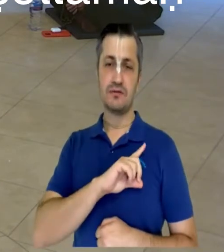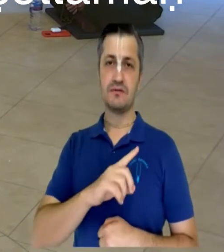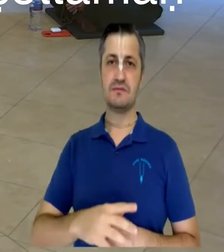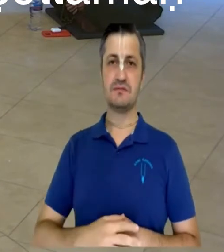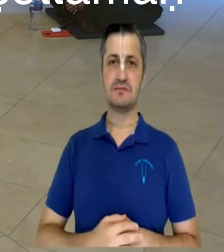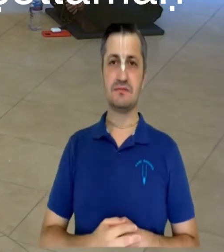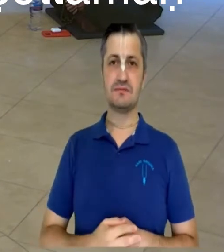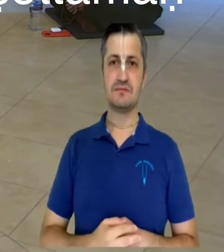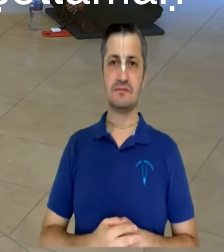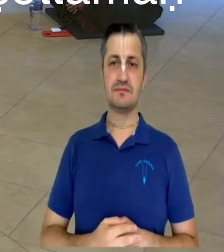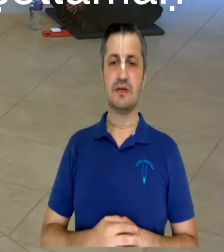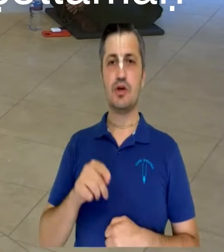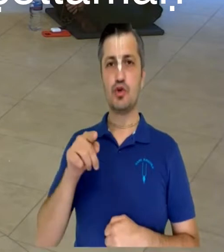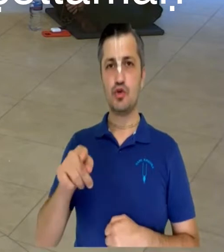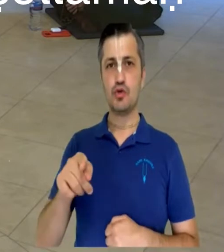the fallible.